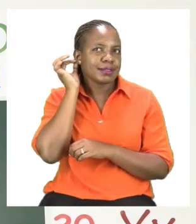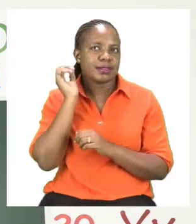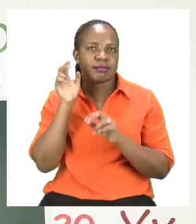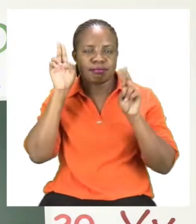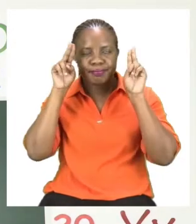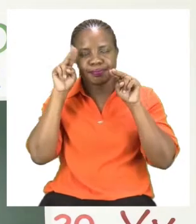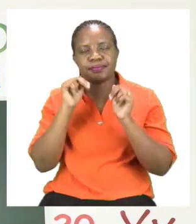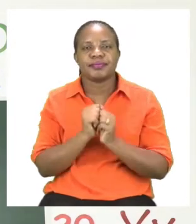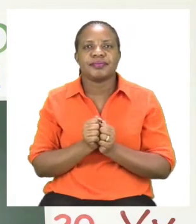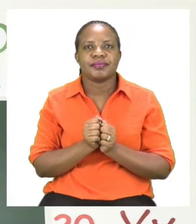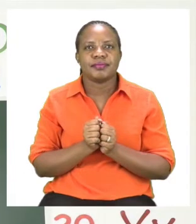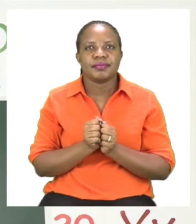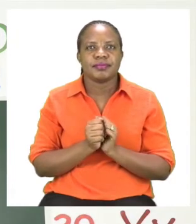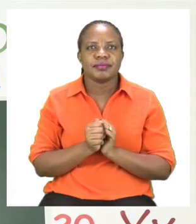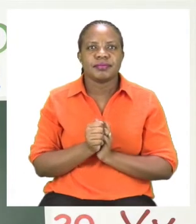say